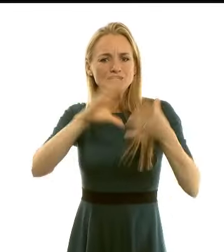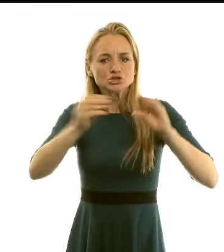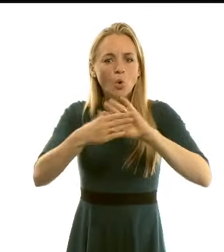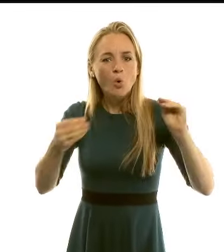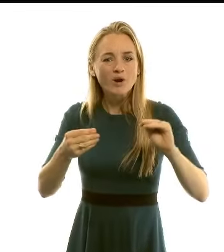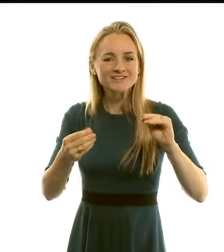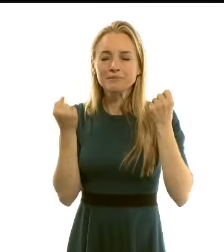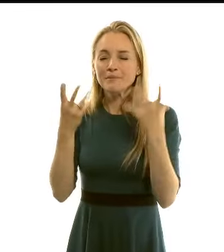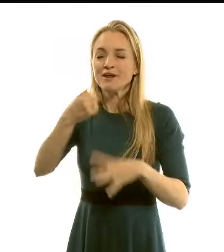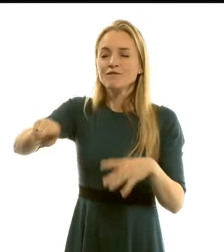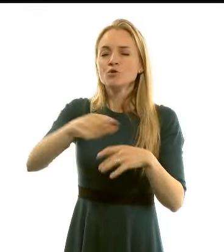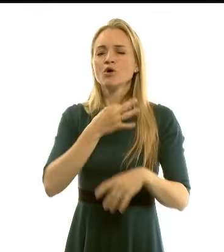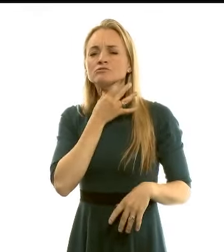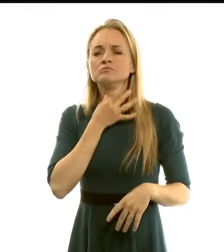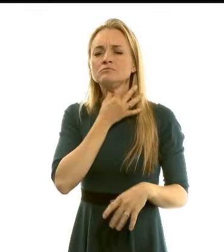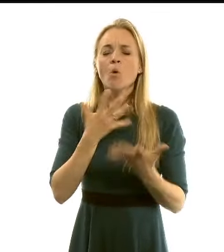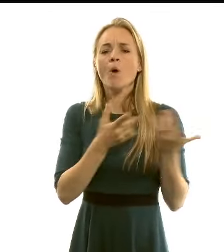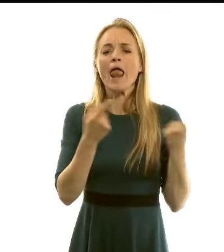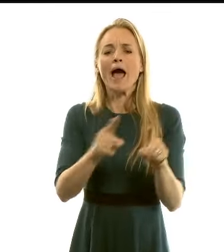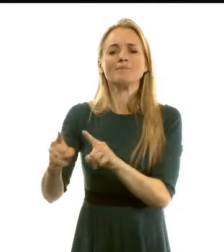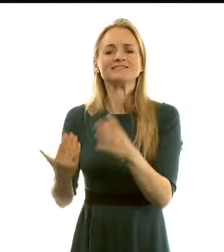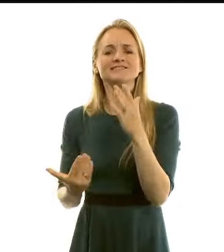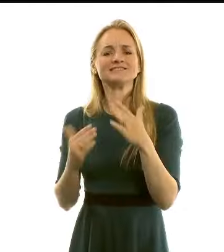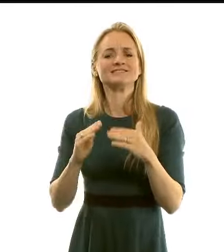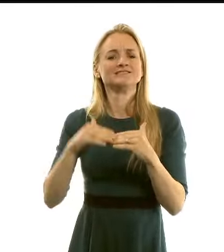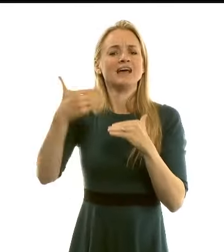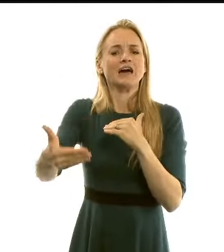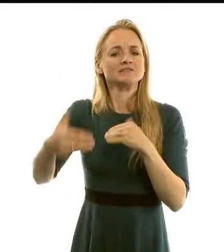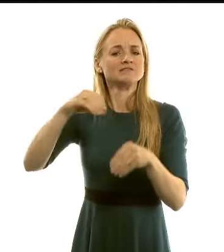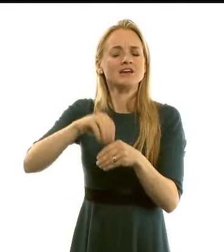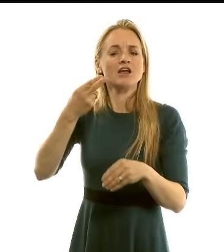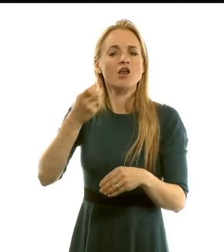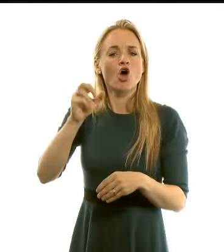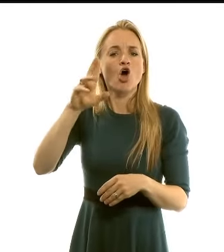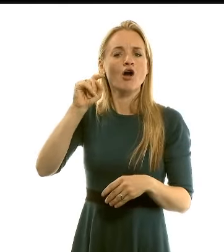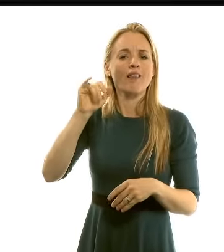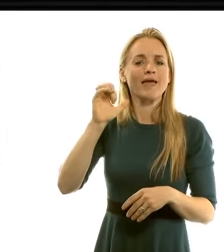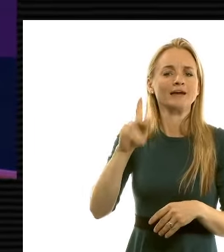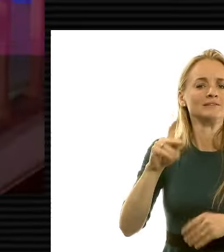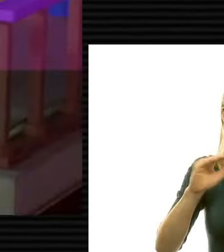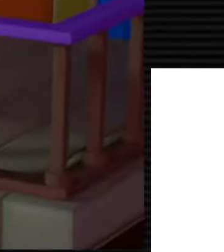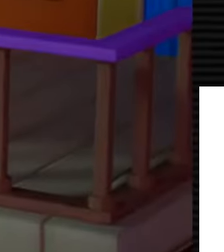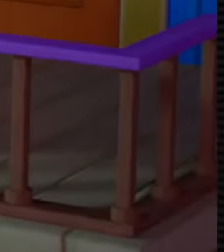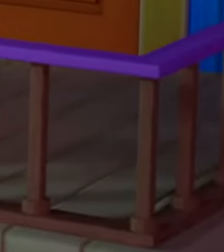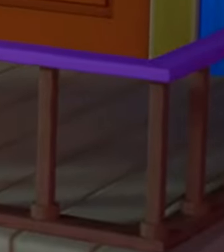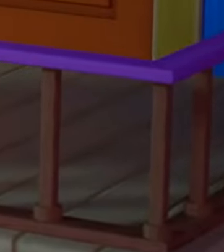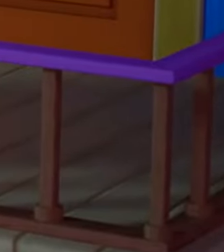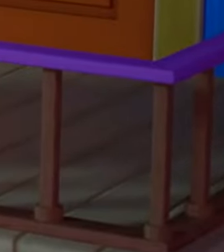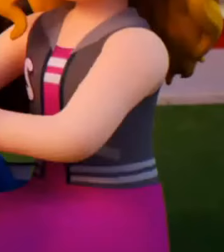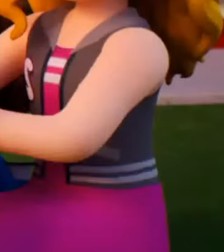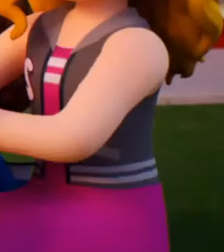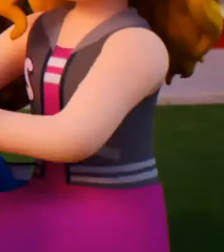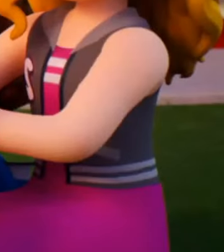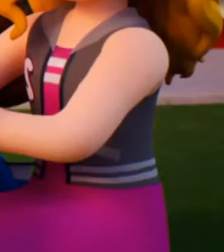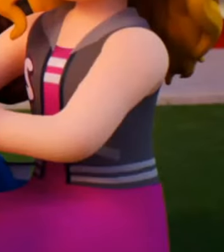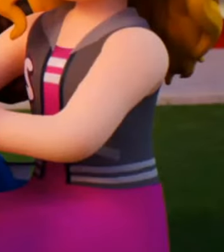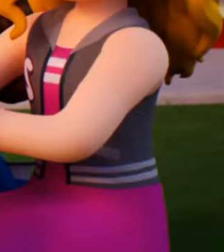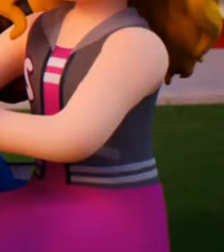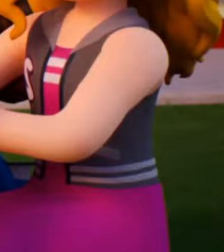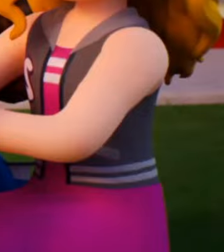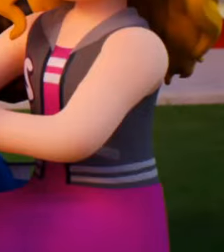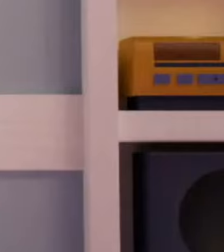next in Heartlake City, well, have a look at this. We've had an end-of-school sleepover every year since we were little. I still